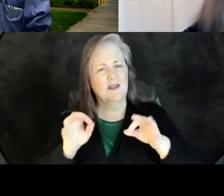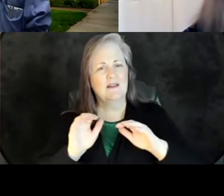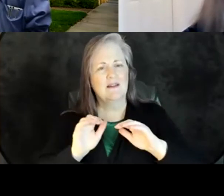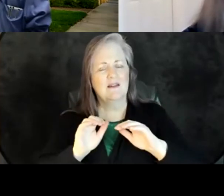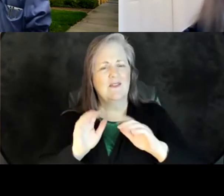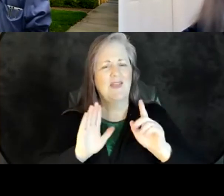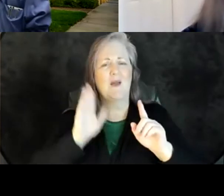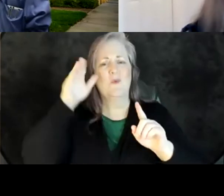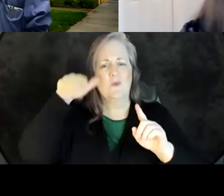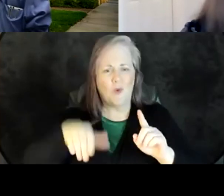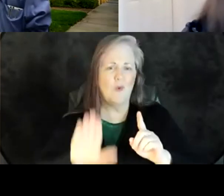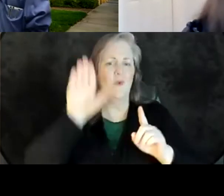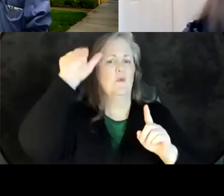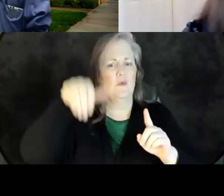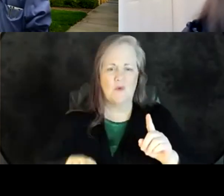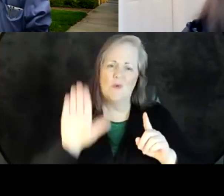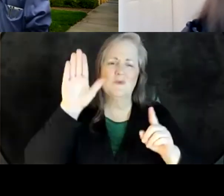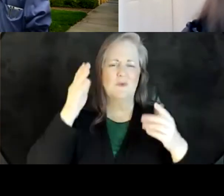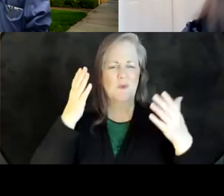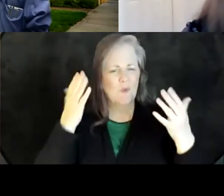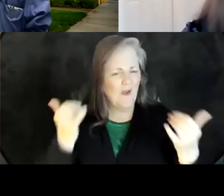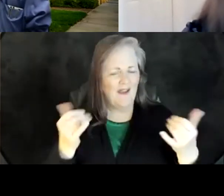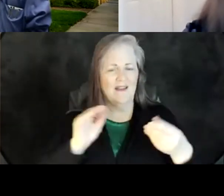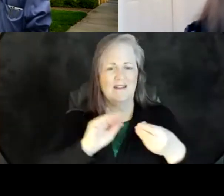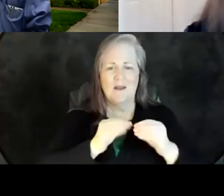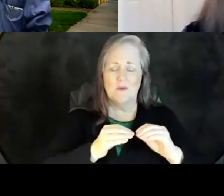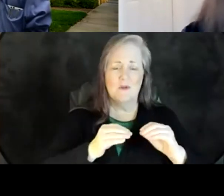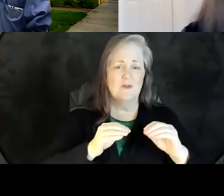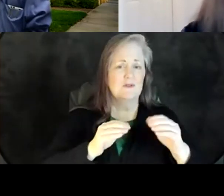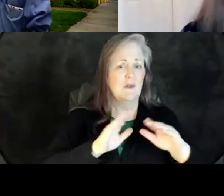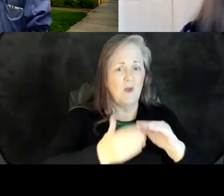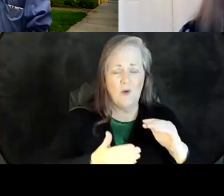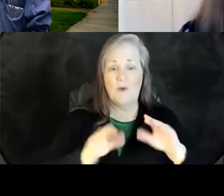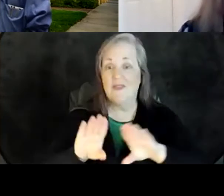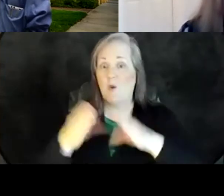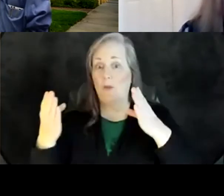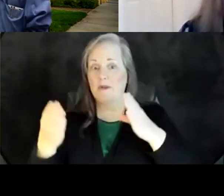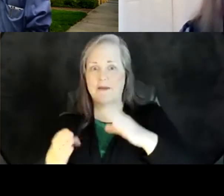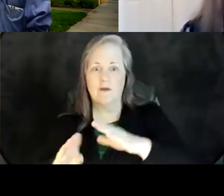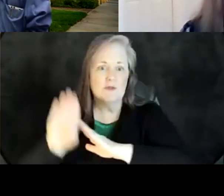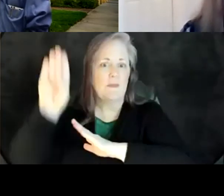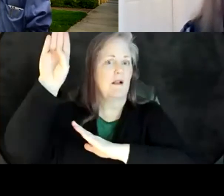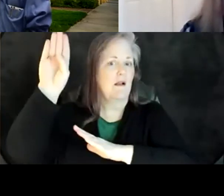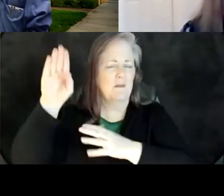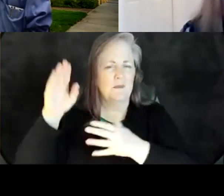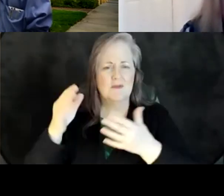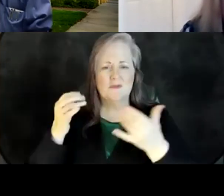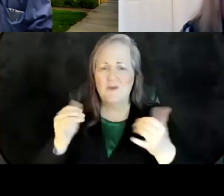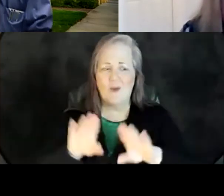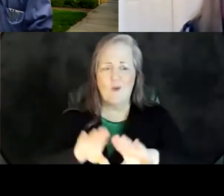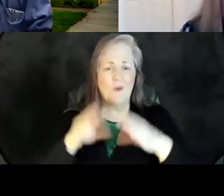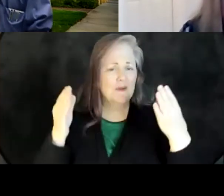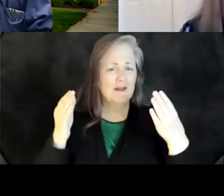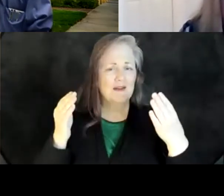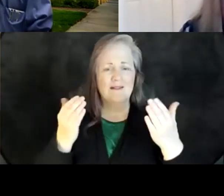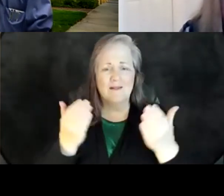roller coaster effect of going up and down in caseloads with openings? That is, how do we make sure that as we're opening new things here in the